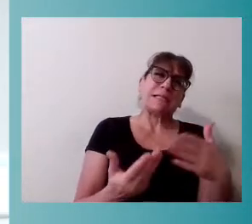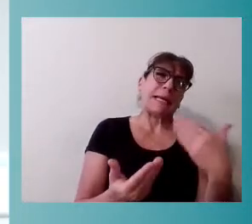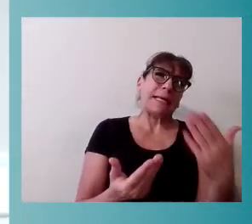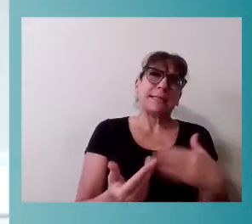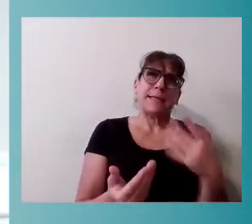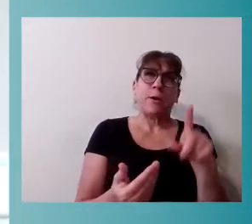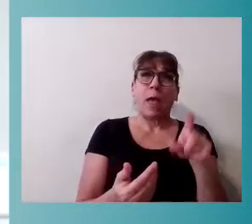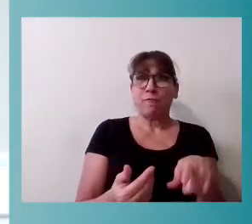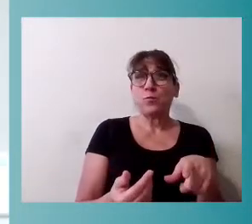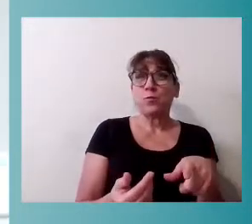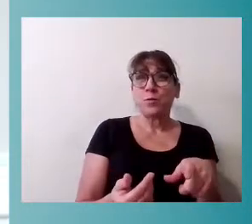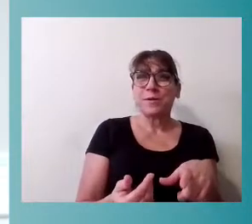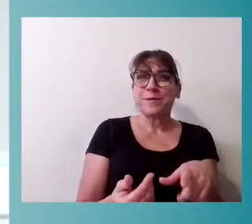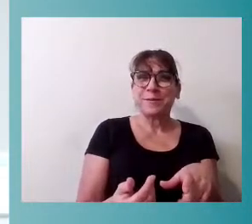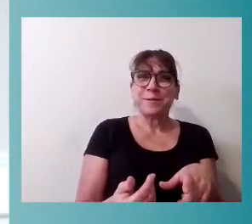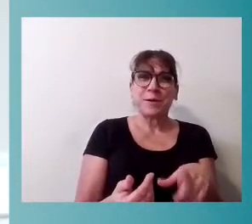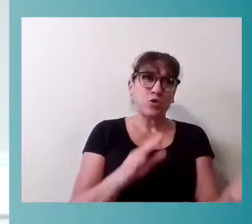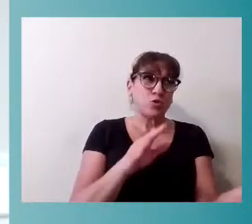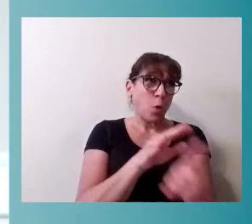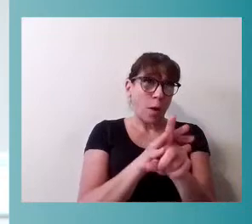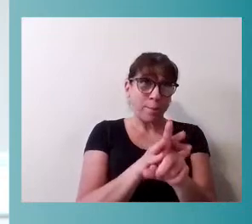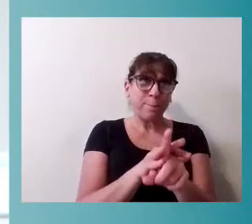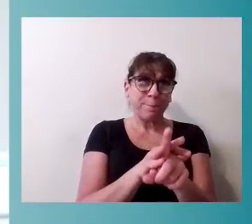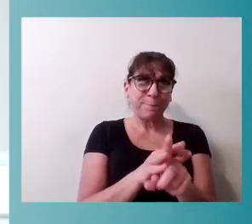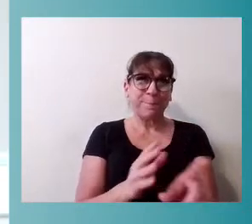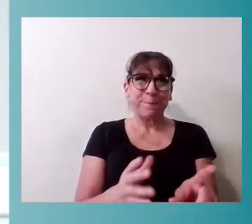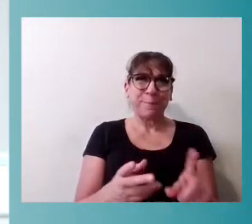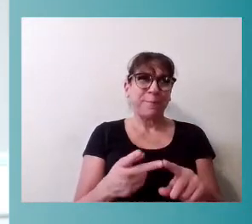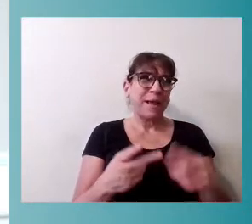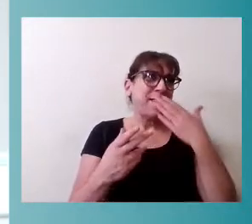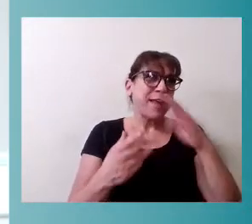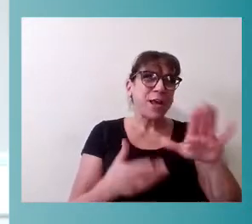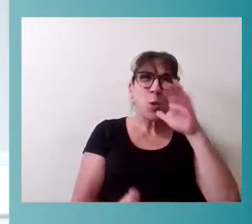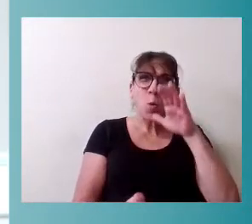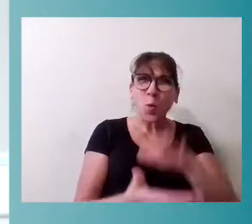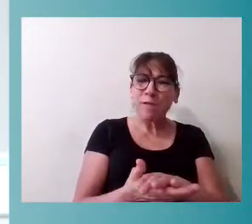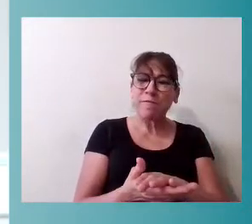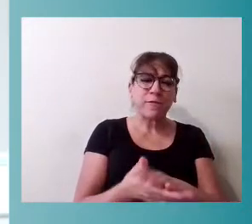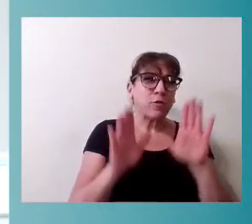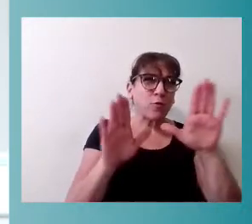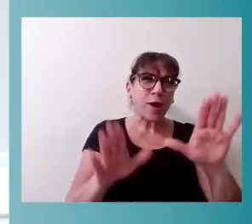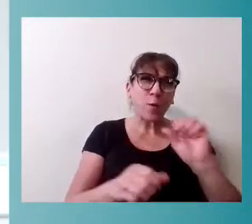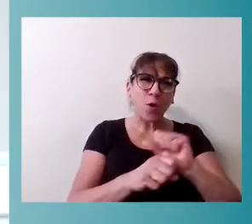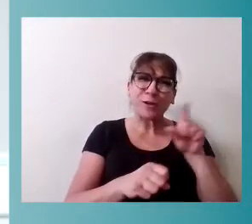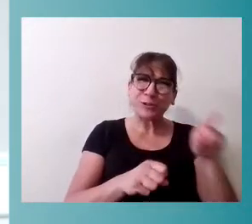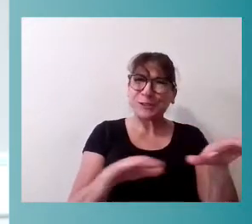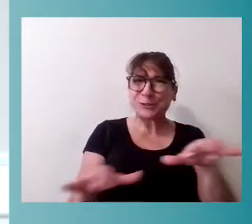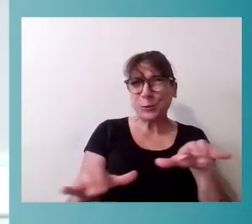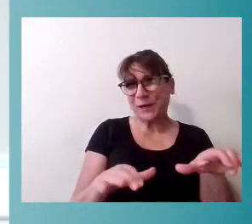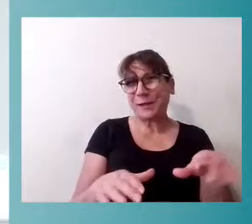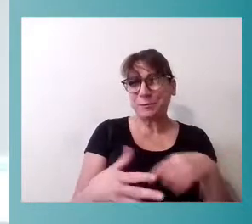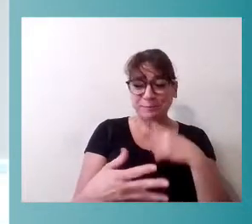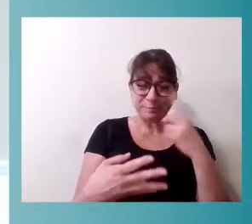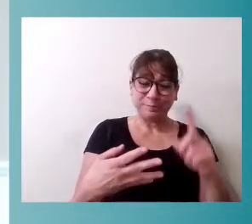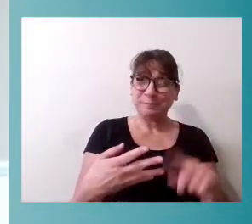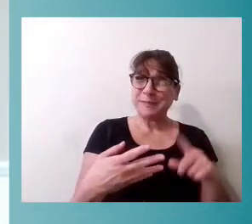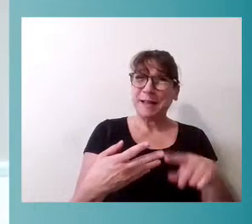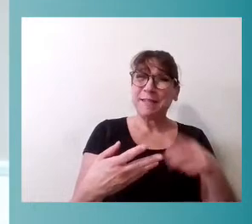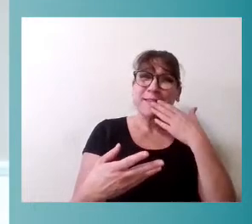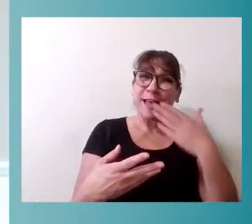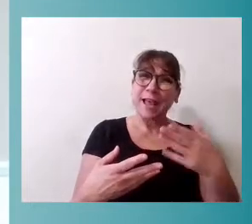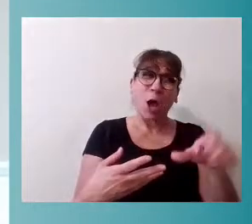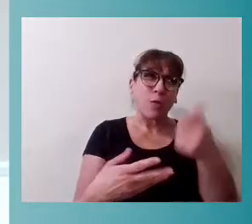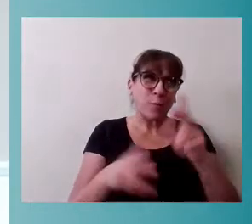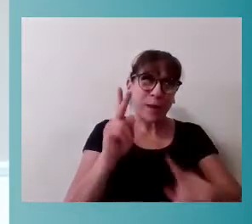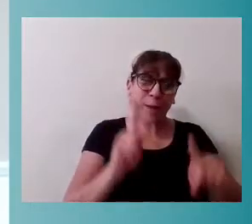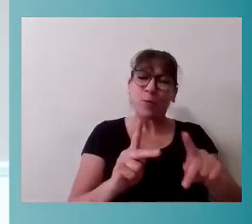got to do is show up, thank your wife for all the great work that she's doing, thank all the other people